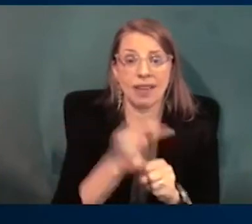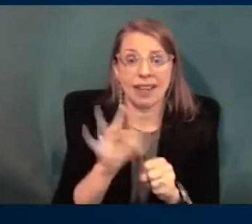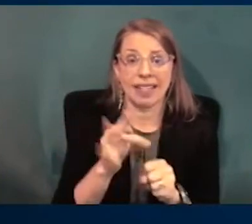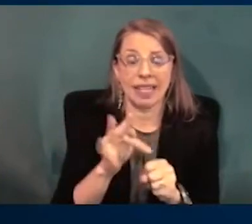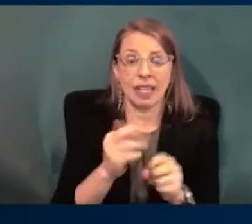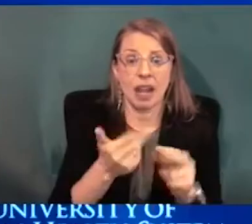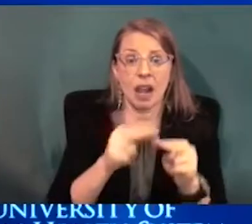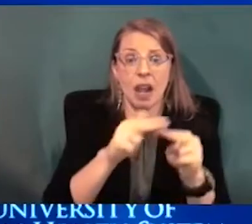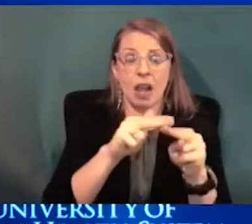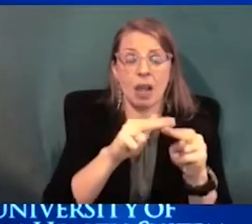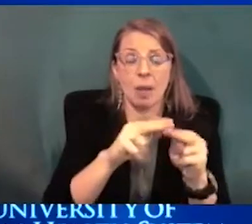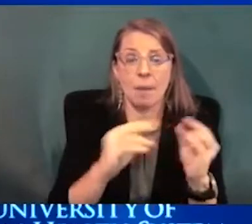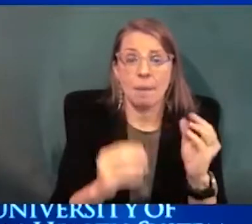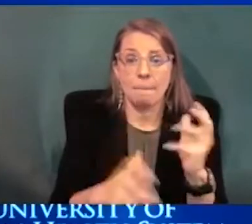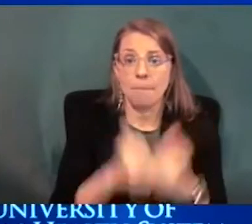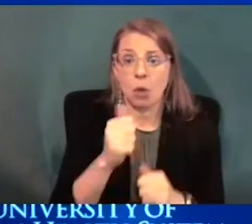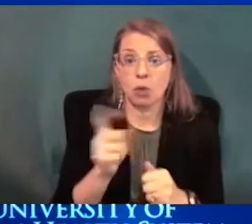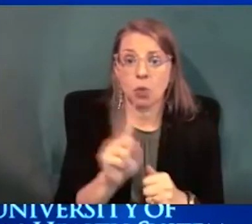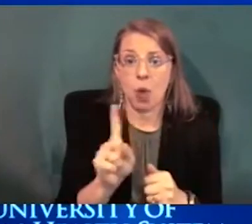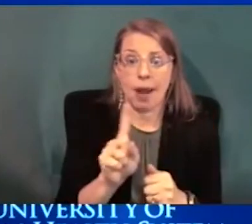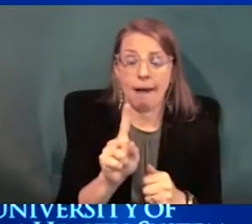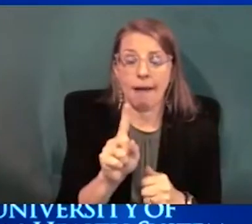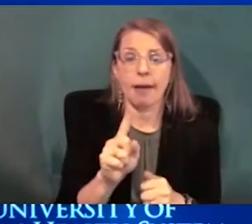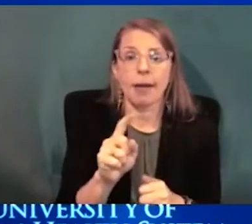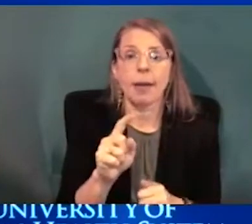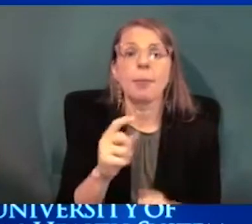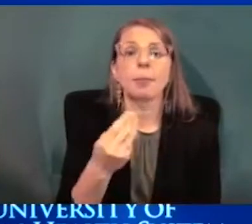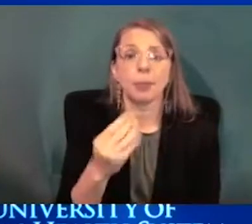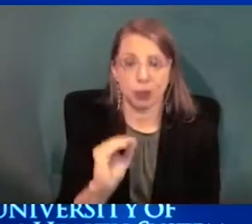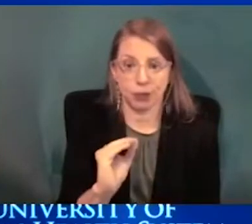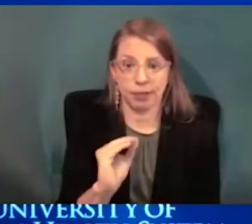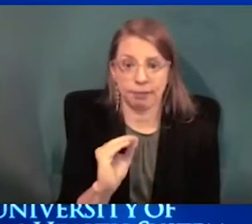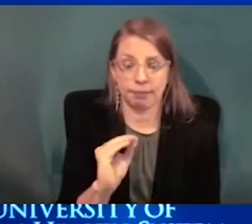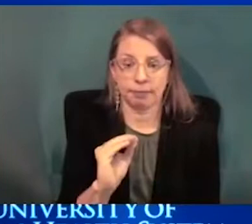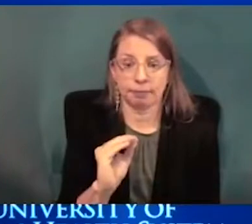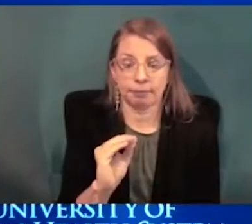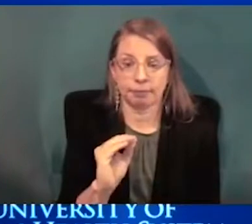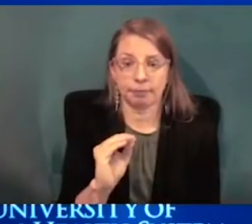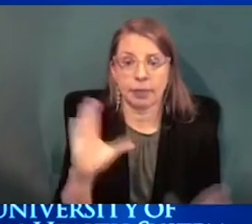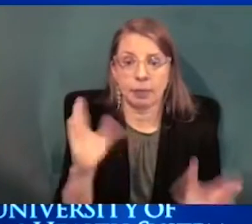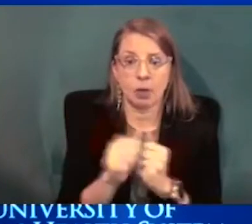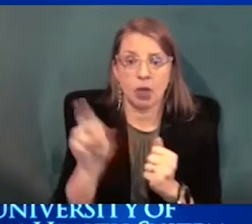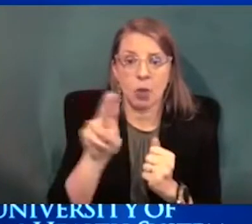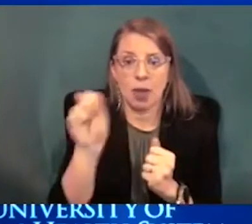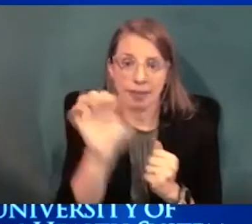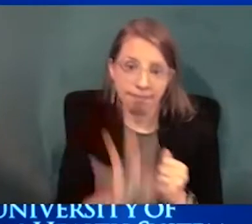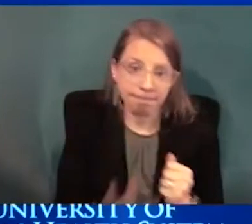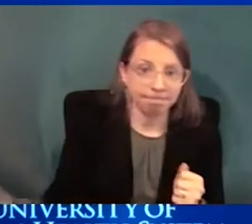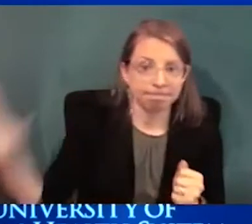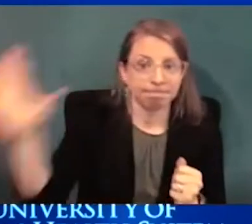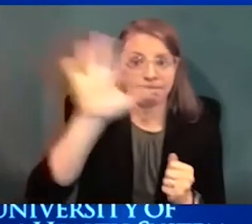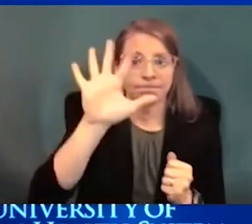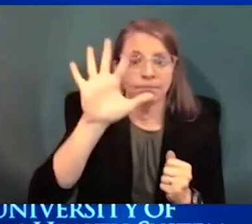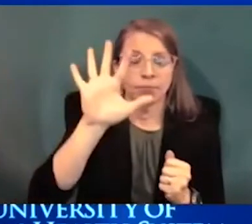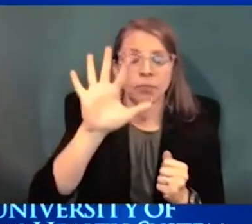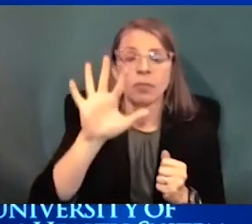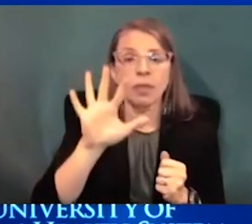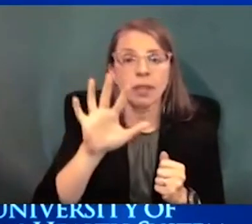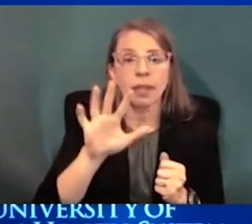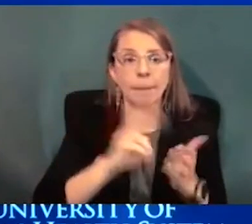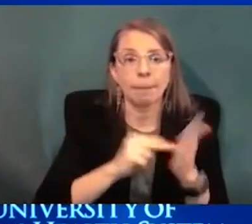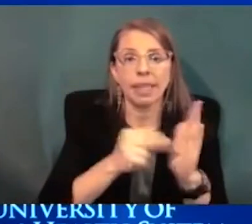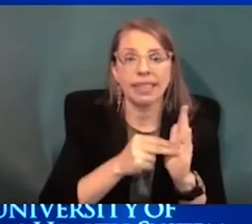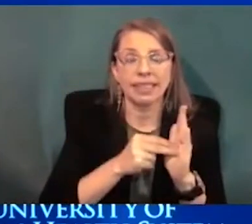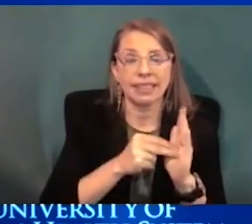the highest rate in any population in the United States. It's almost entirely in an unvaccinated population, and they're